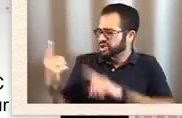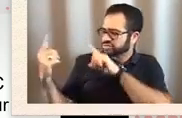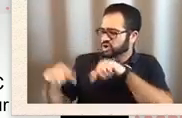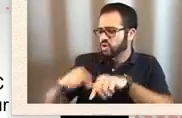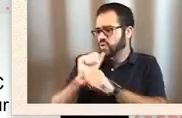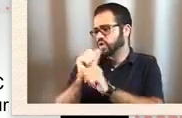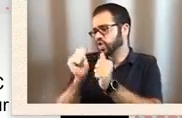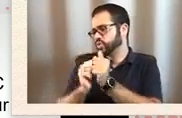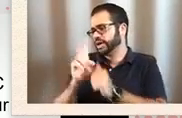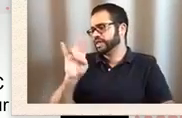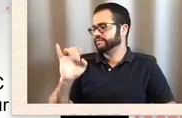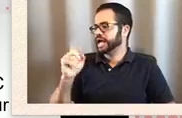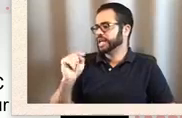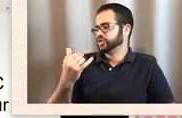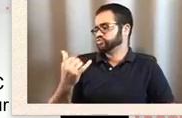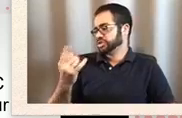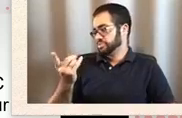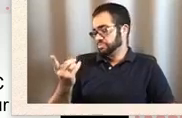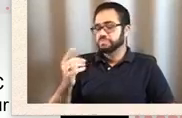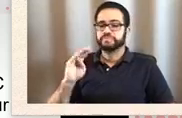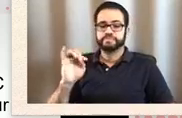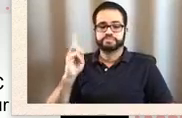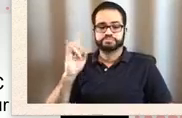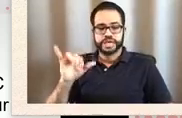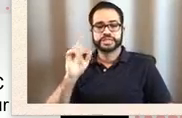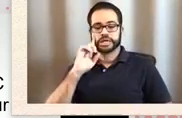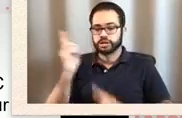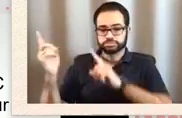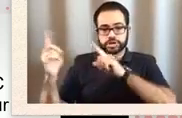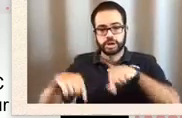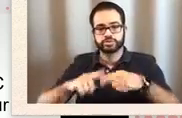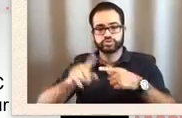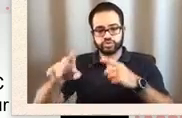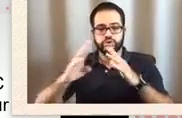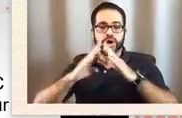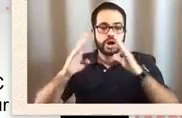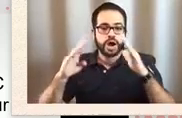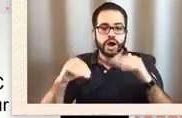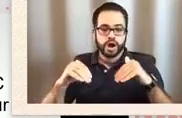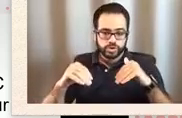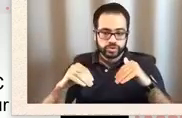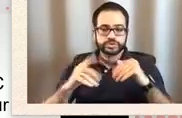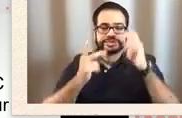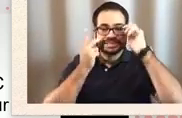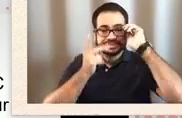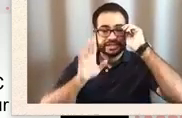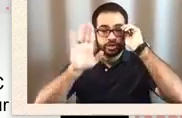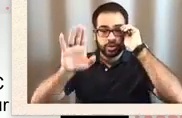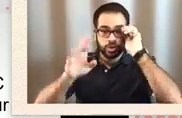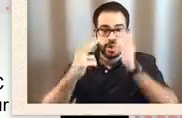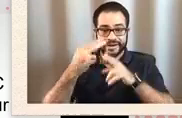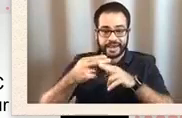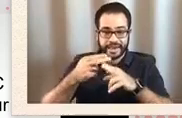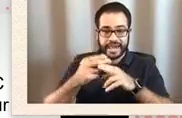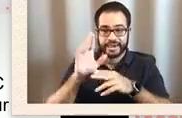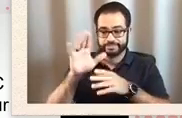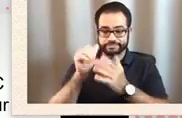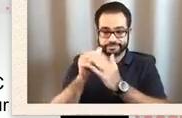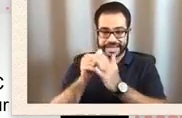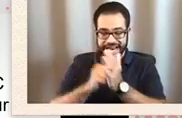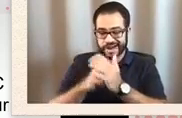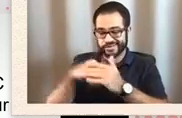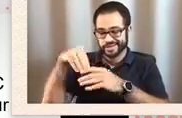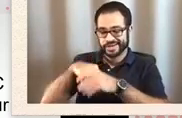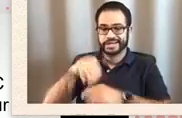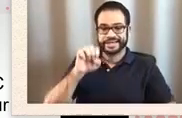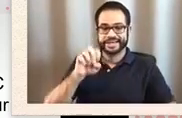today? Mandy will be able to come out and see your name in the EVV mobile site because